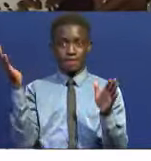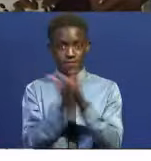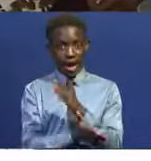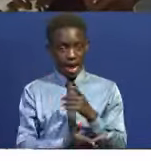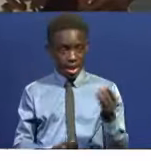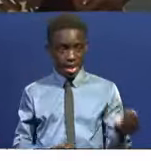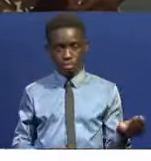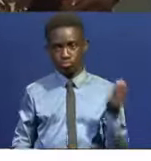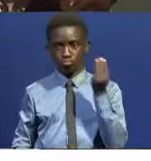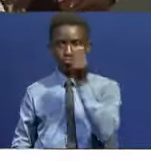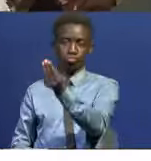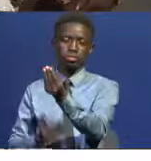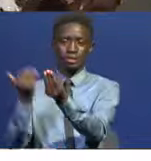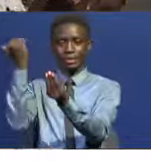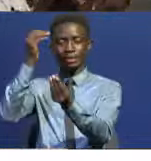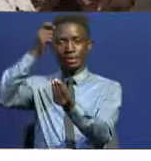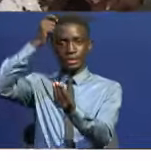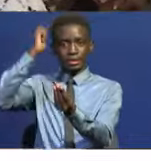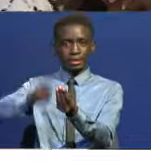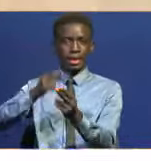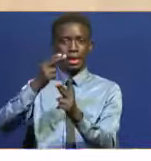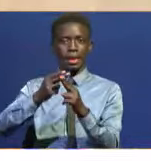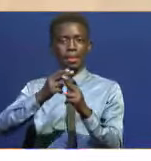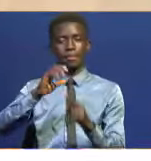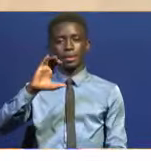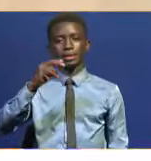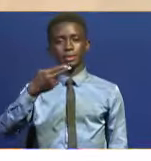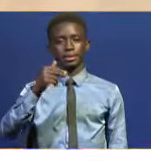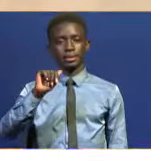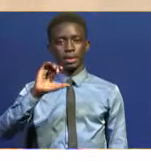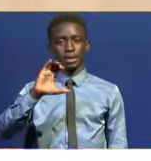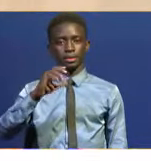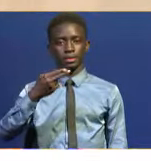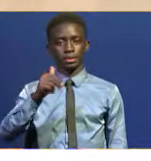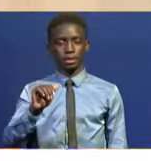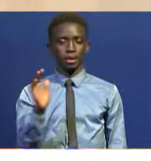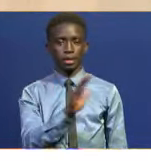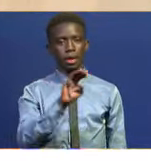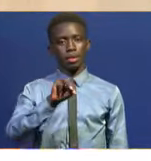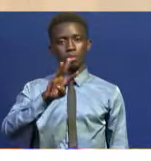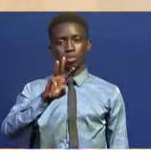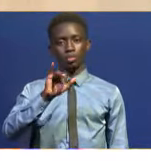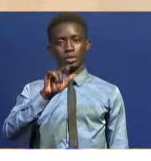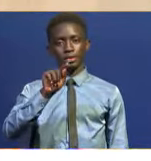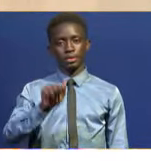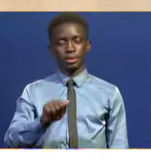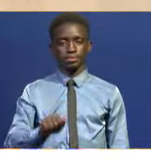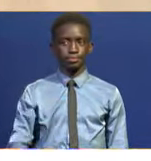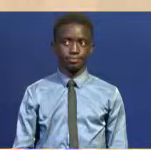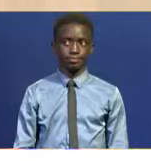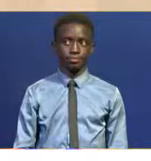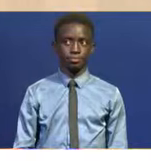the presiding judge, Justice Chacha Mwita. I have faith